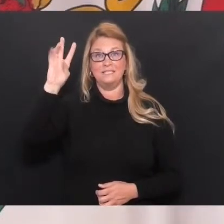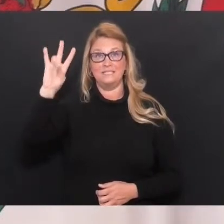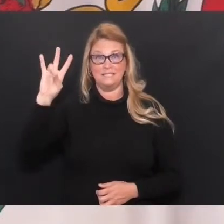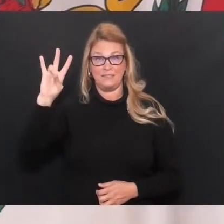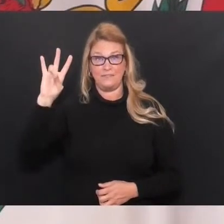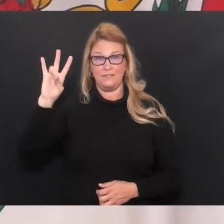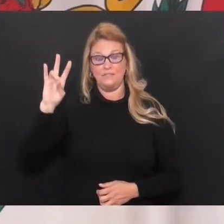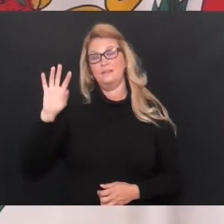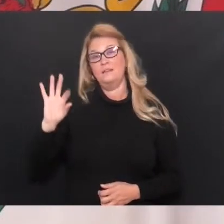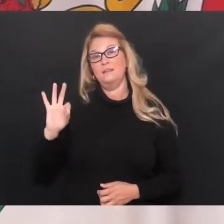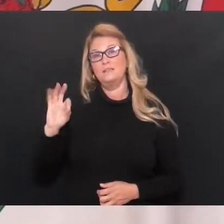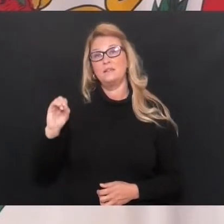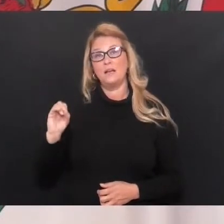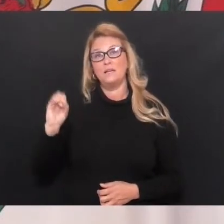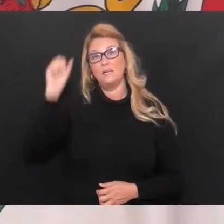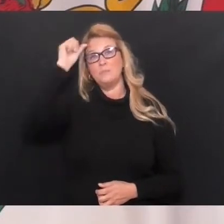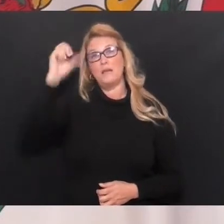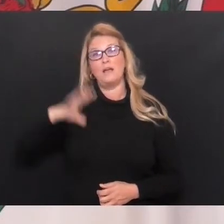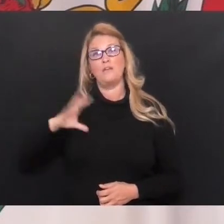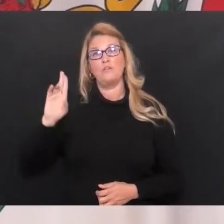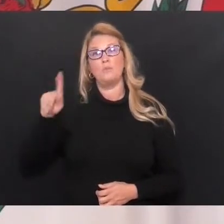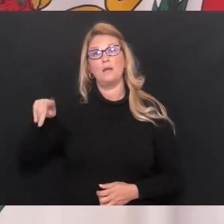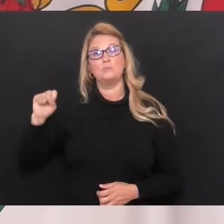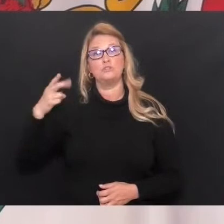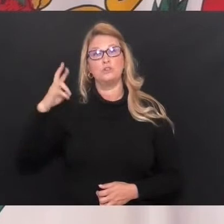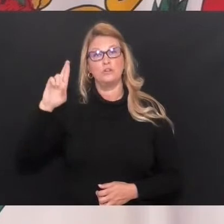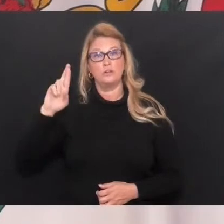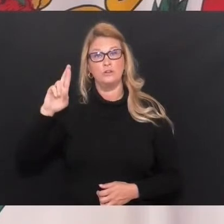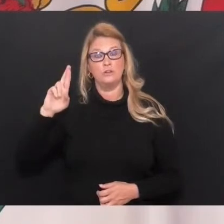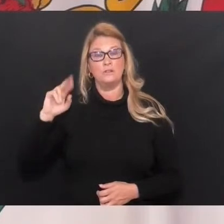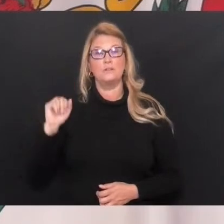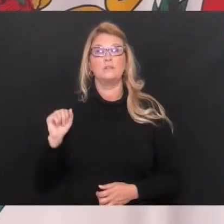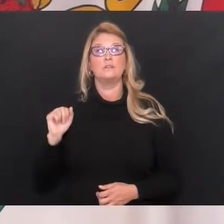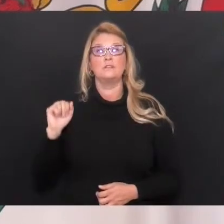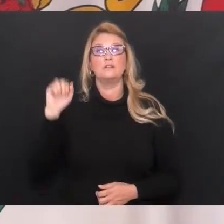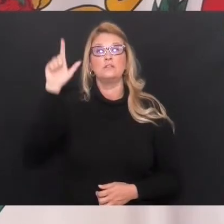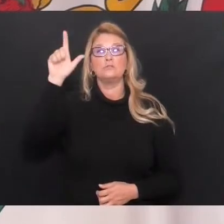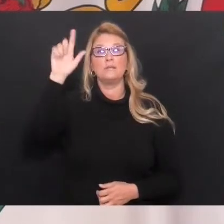2,767th death is a 90-year-old male from Upshur County. Our